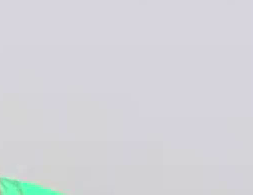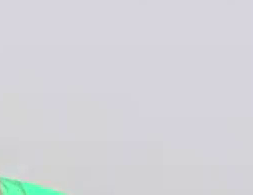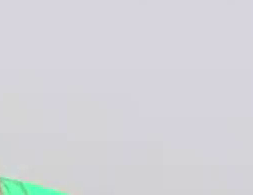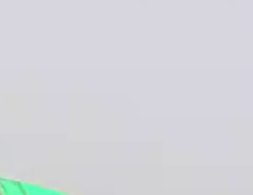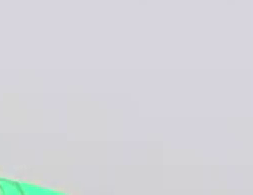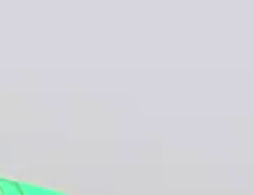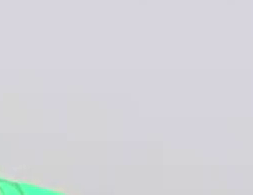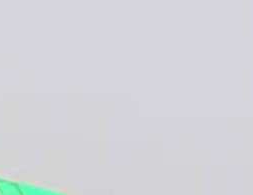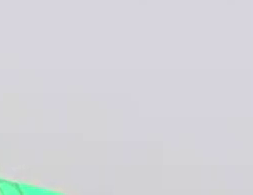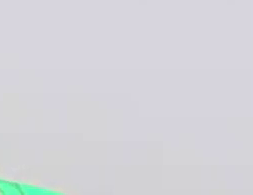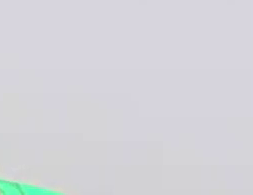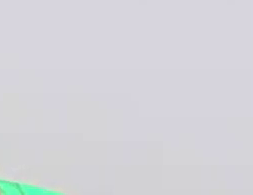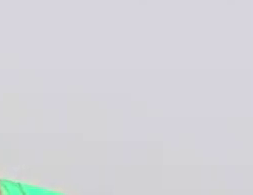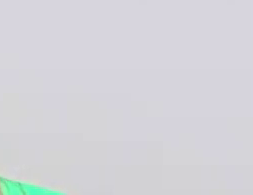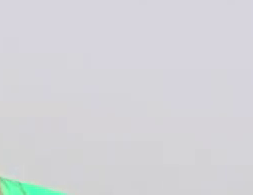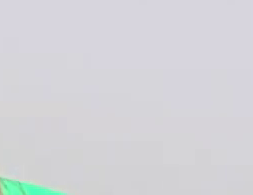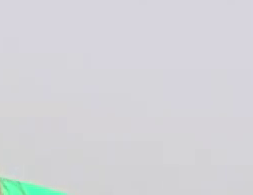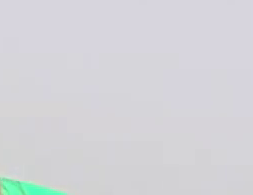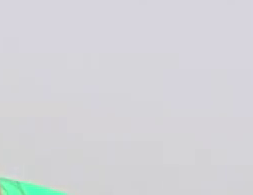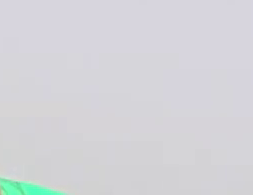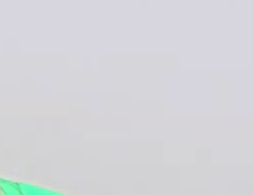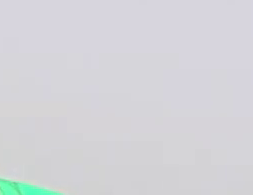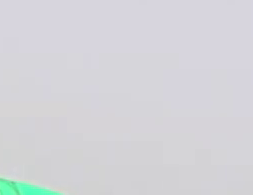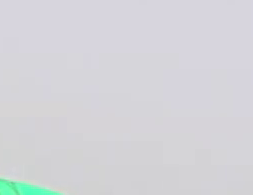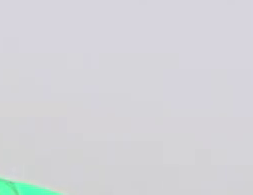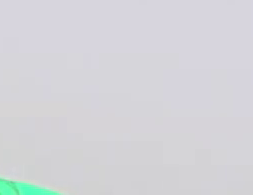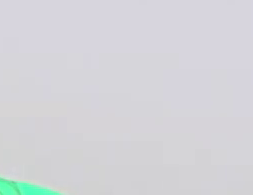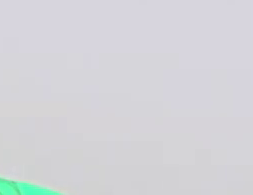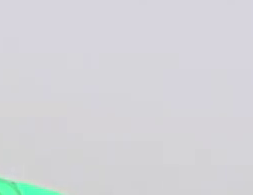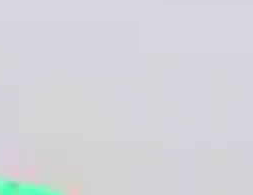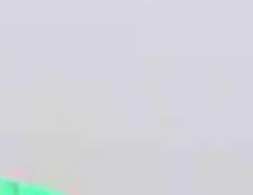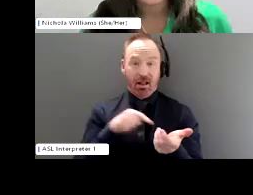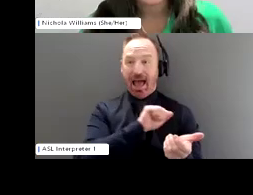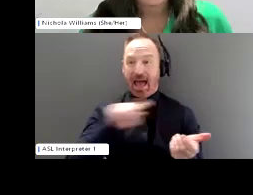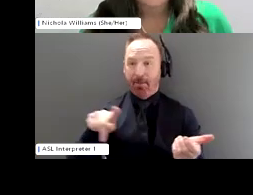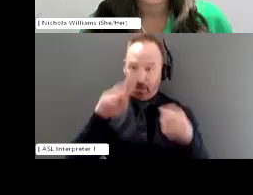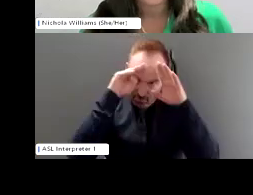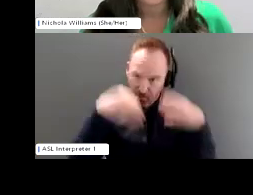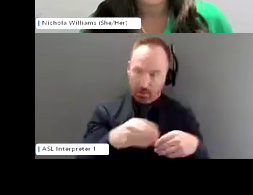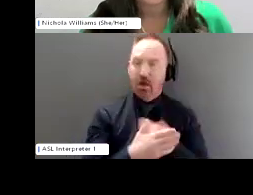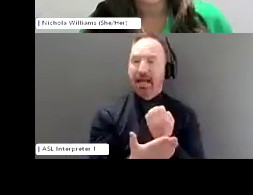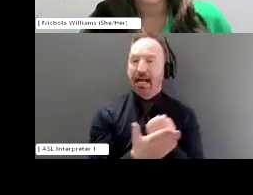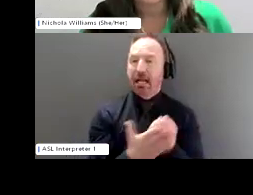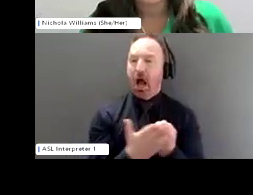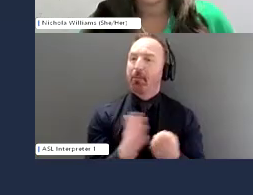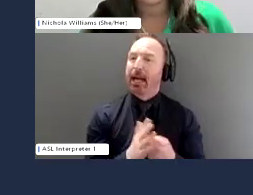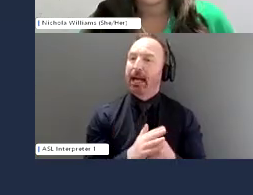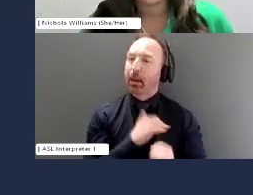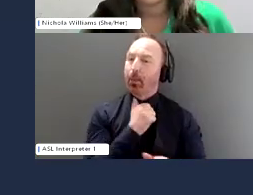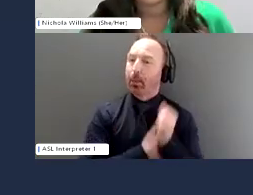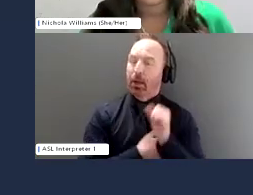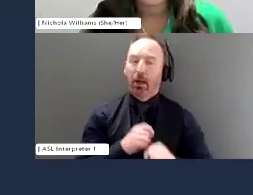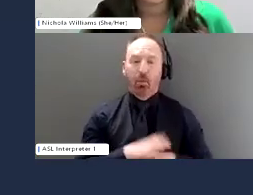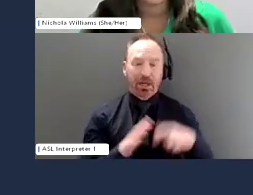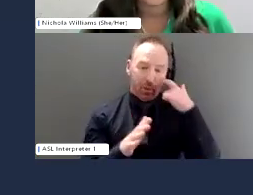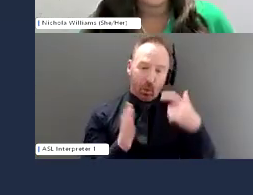developed Canada's first mobile app focused on economic harm. We also work with banks to ensure technology safety